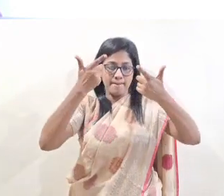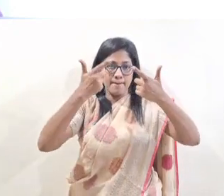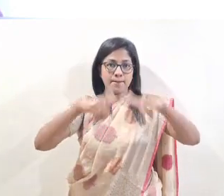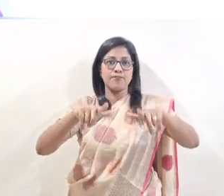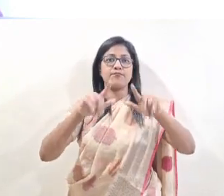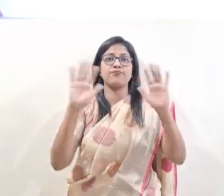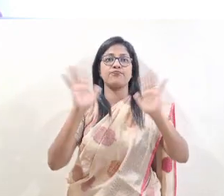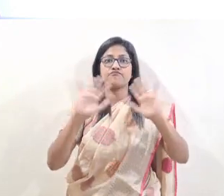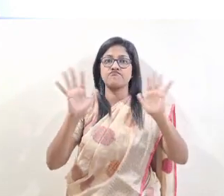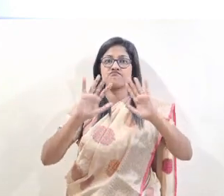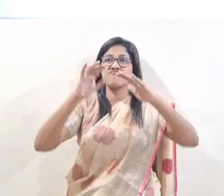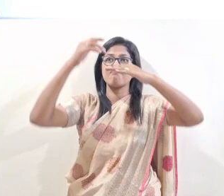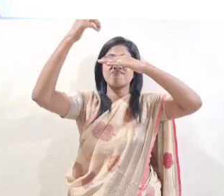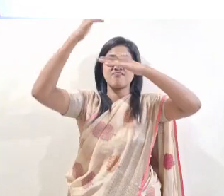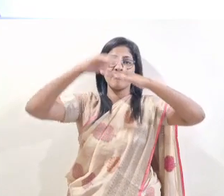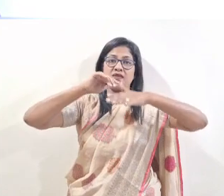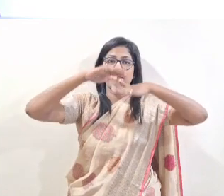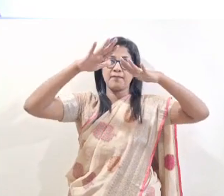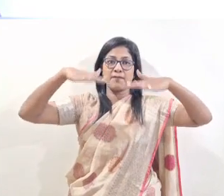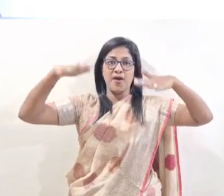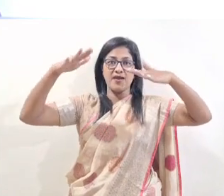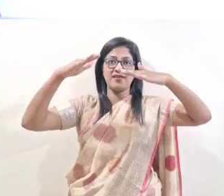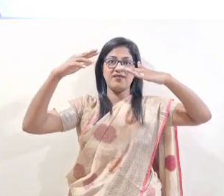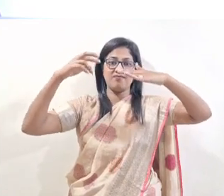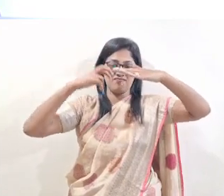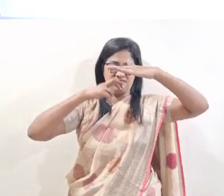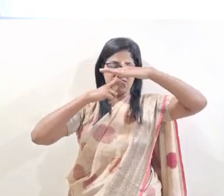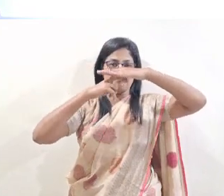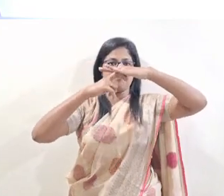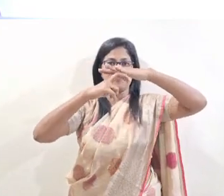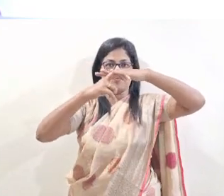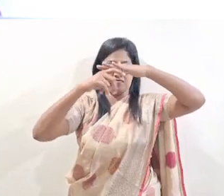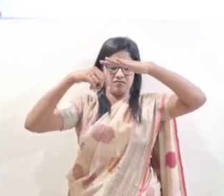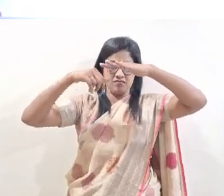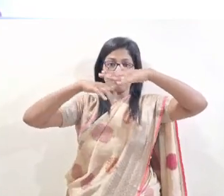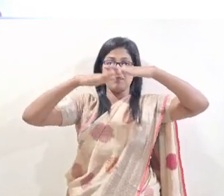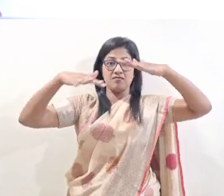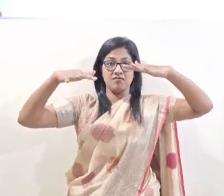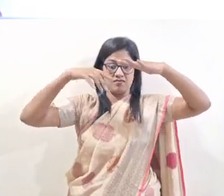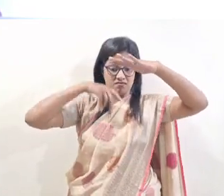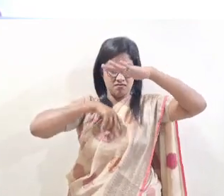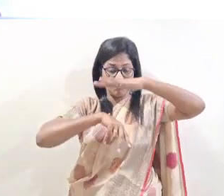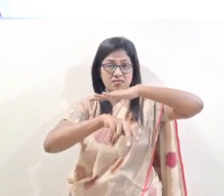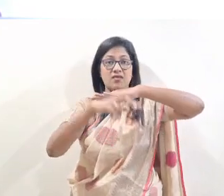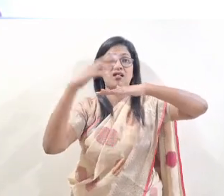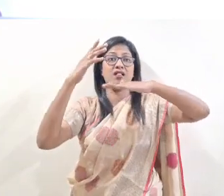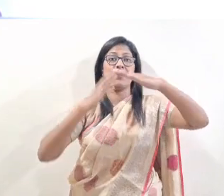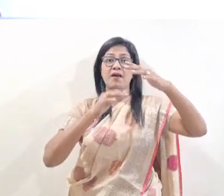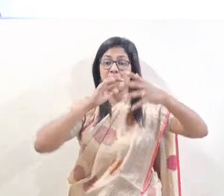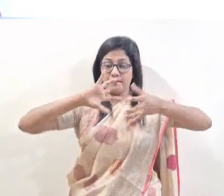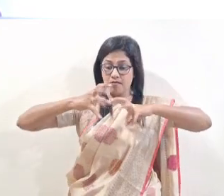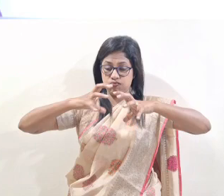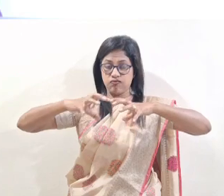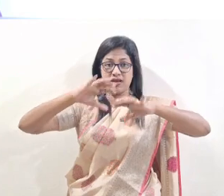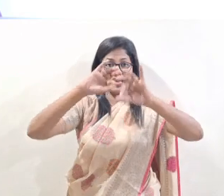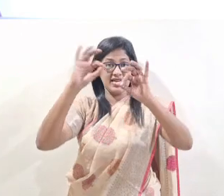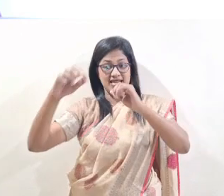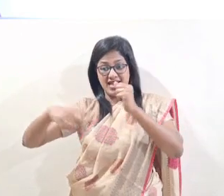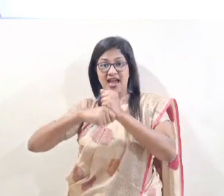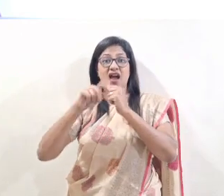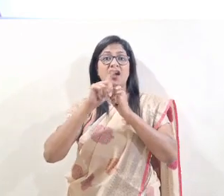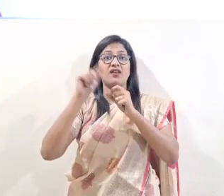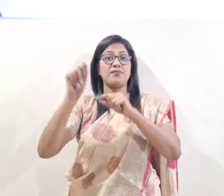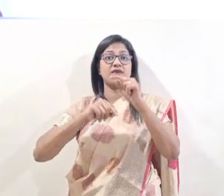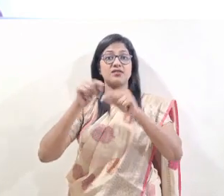time. So the dewatering pumps, and making 100% standby of the pumps available,